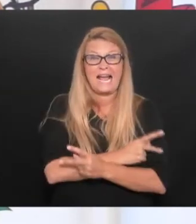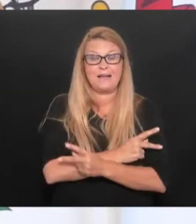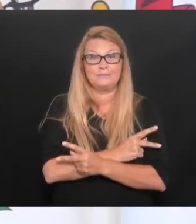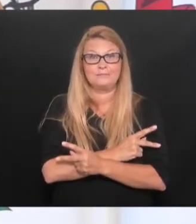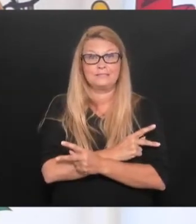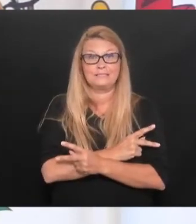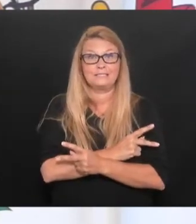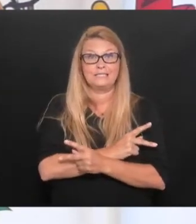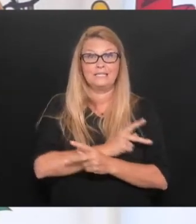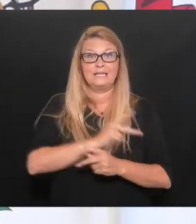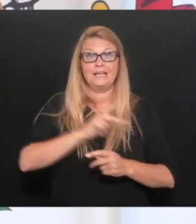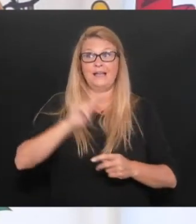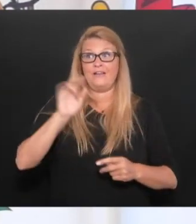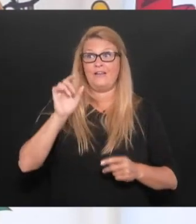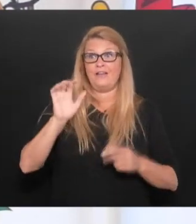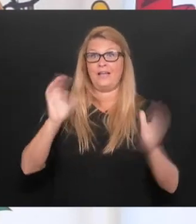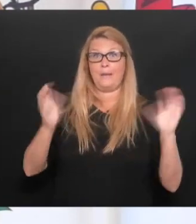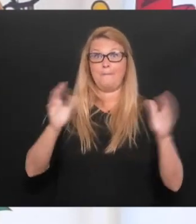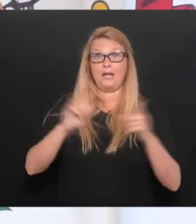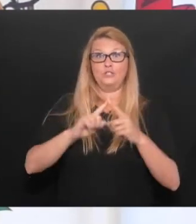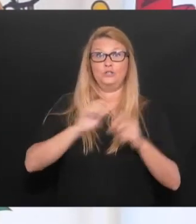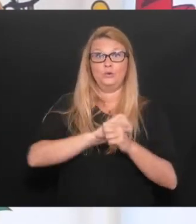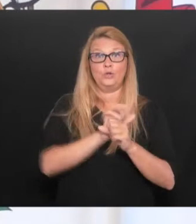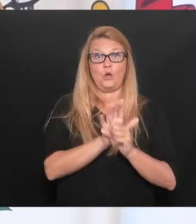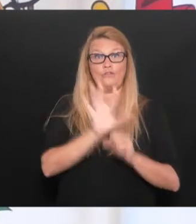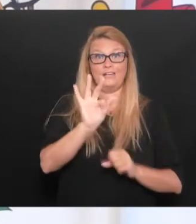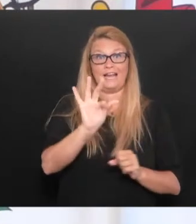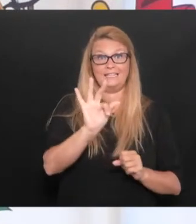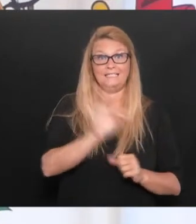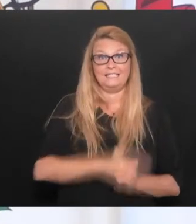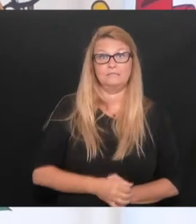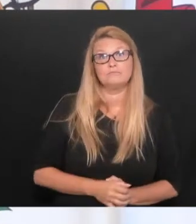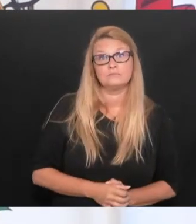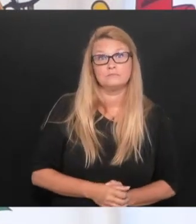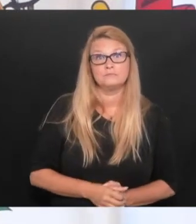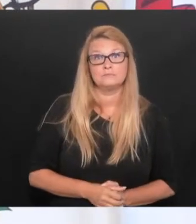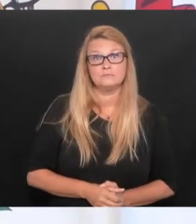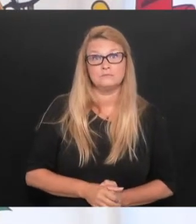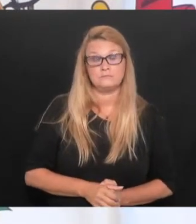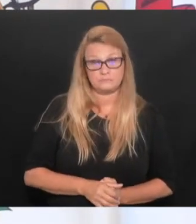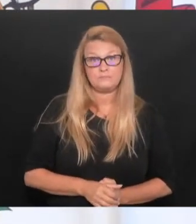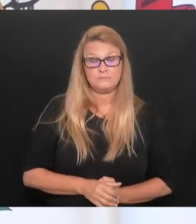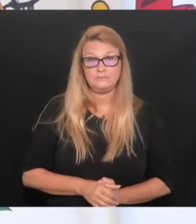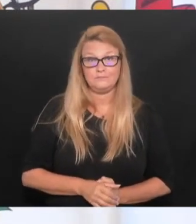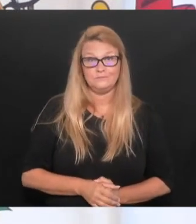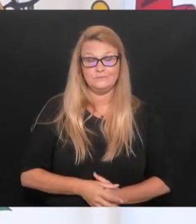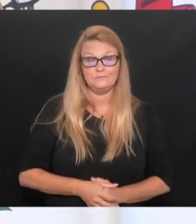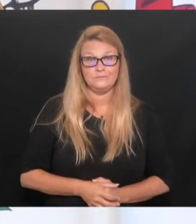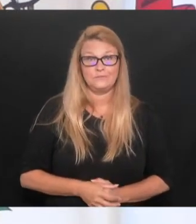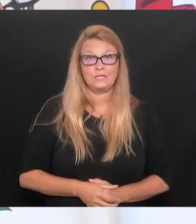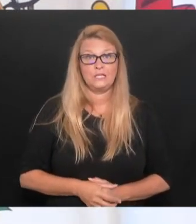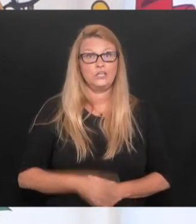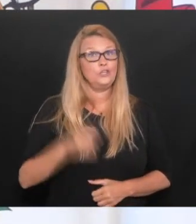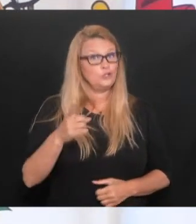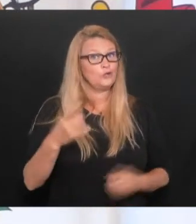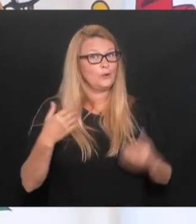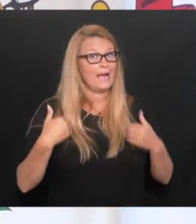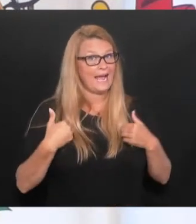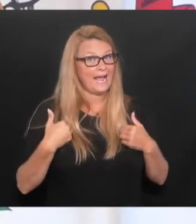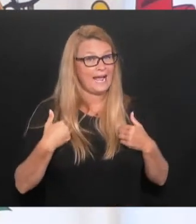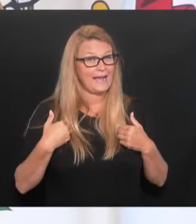the virus that people were doing with the COVID thing. You know, so you have